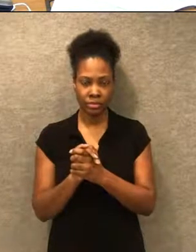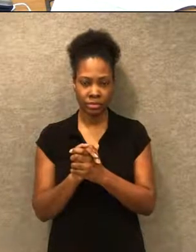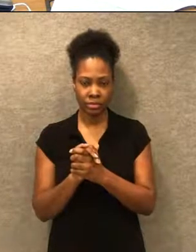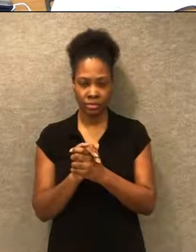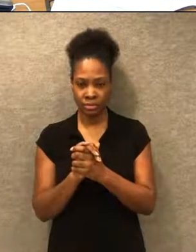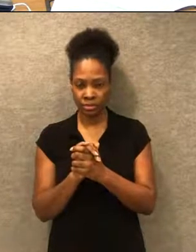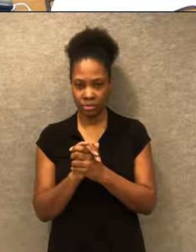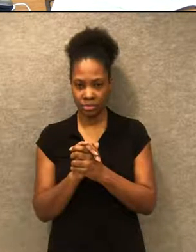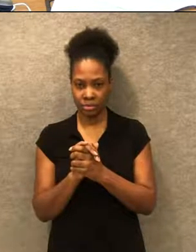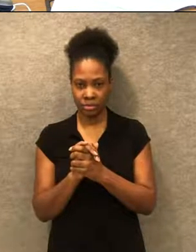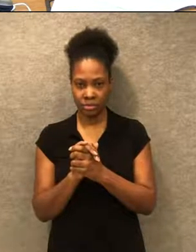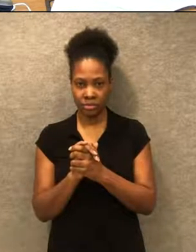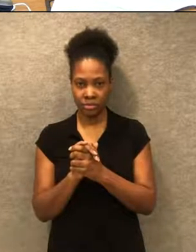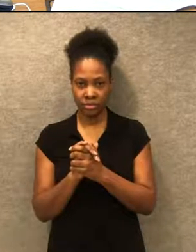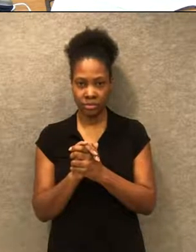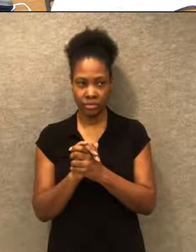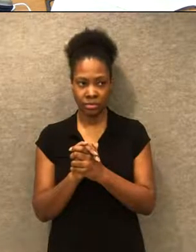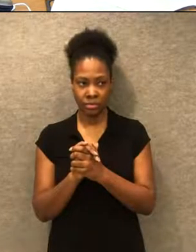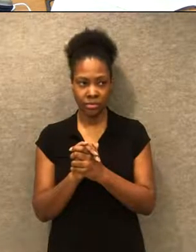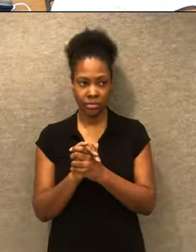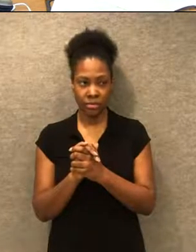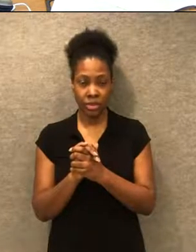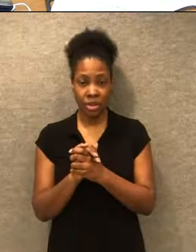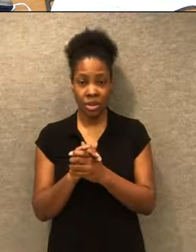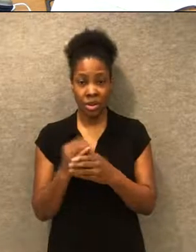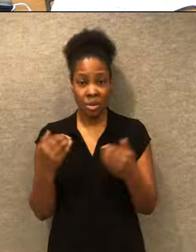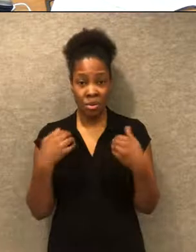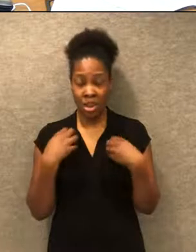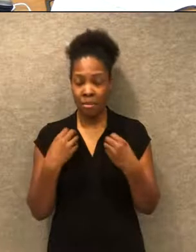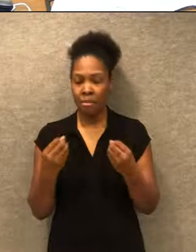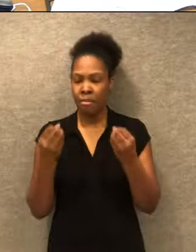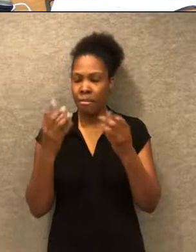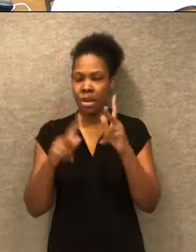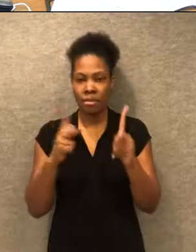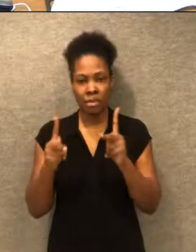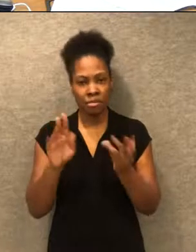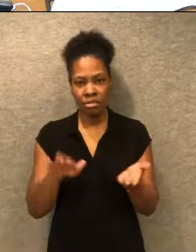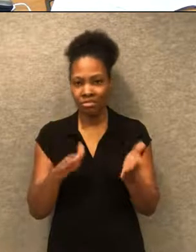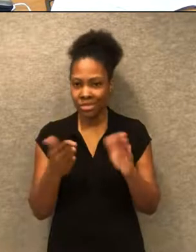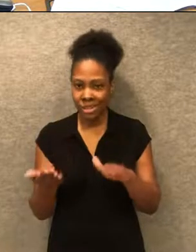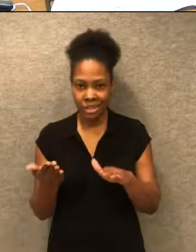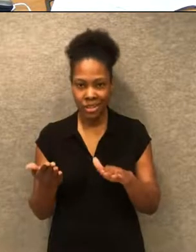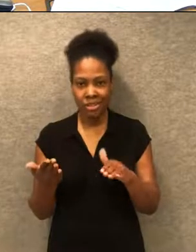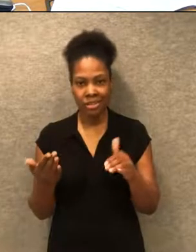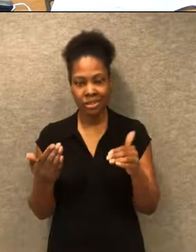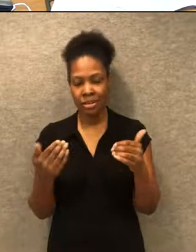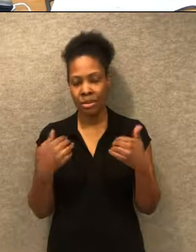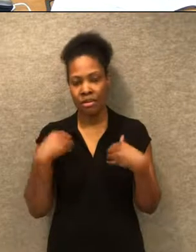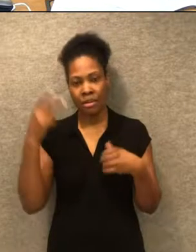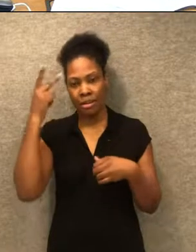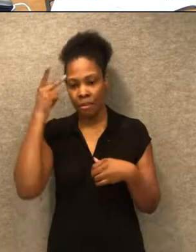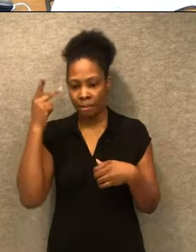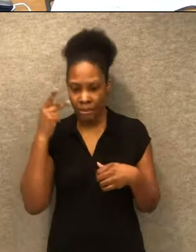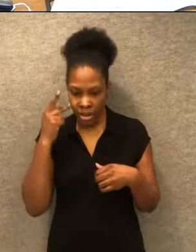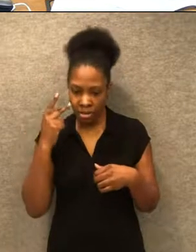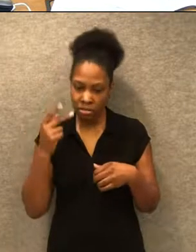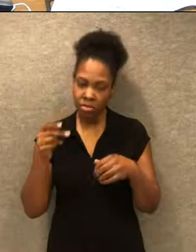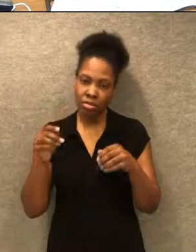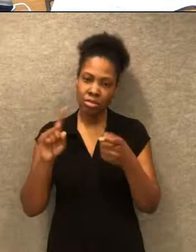know, we lost a lot of people here. You know, we lost parents, grandparents, friends, and